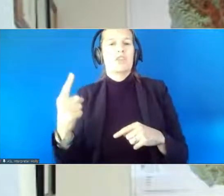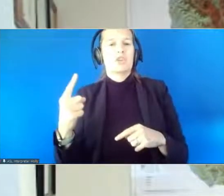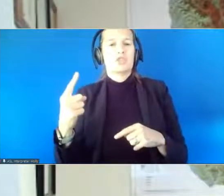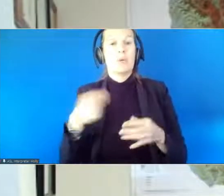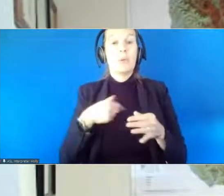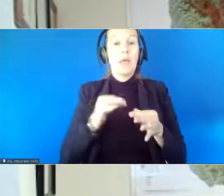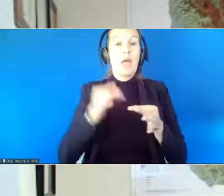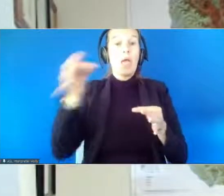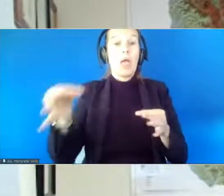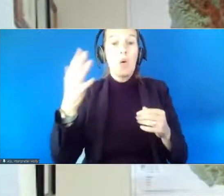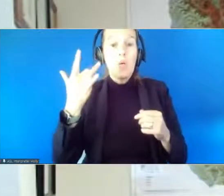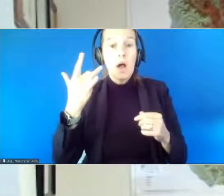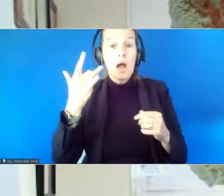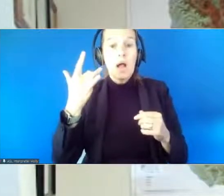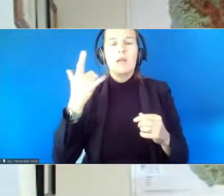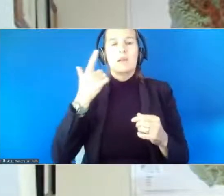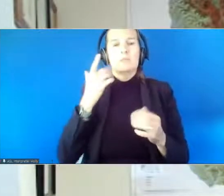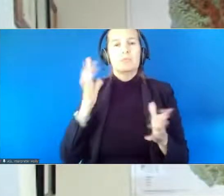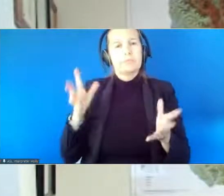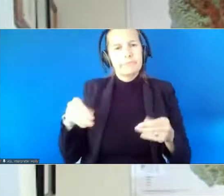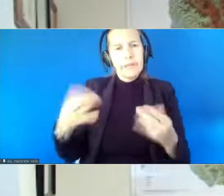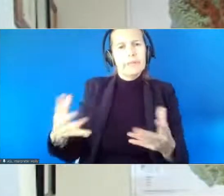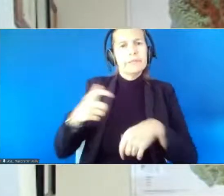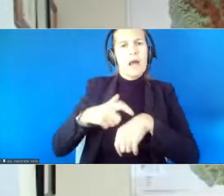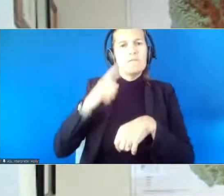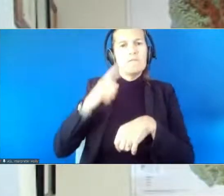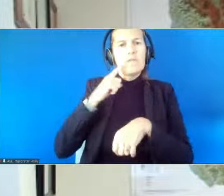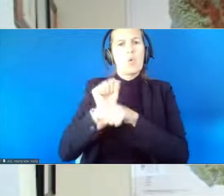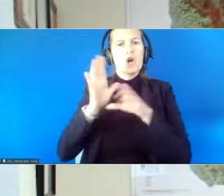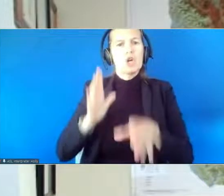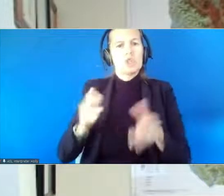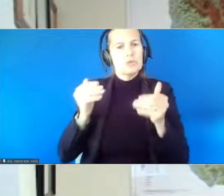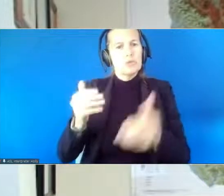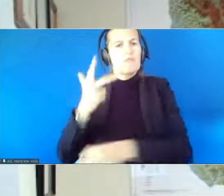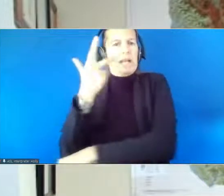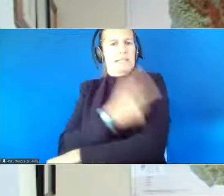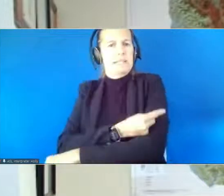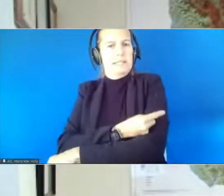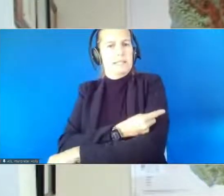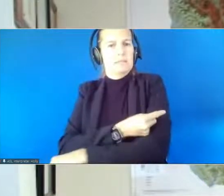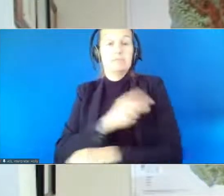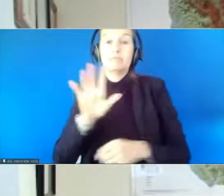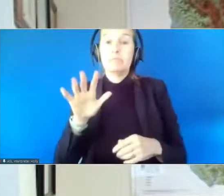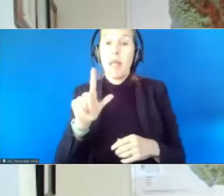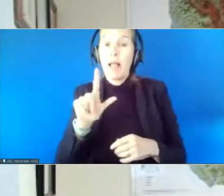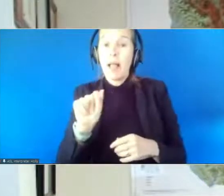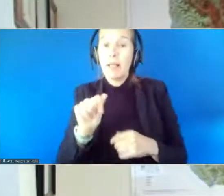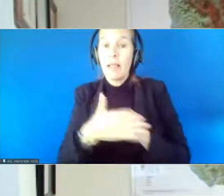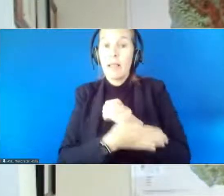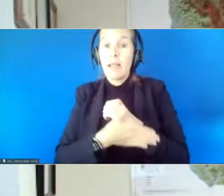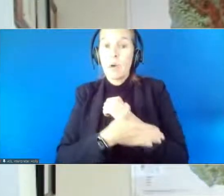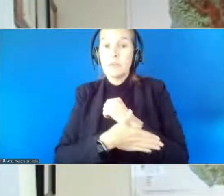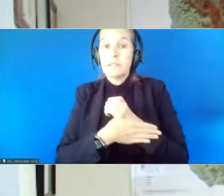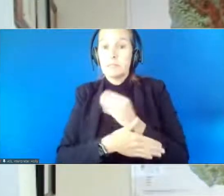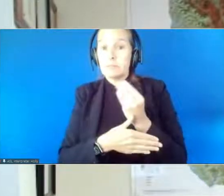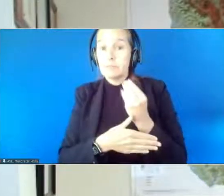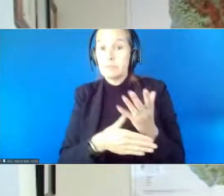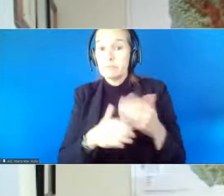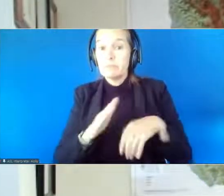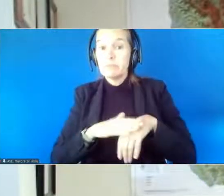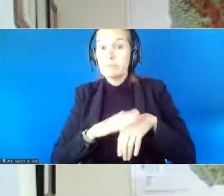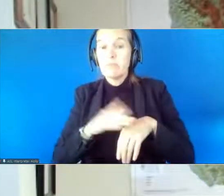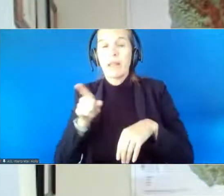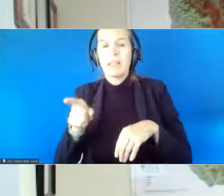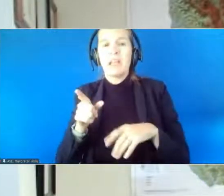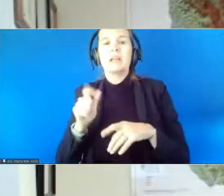time for employees to get fully vaccinated. Please note, it's been in the news that Los Angeles County has now instituted